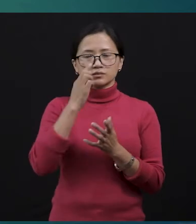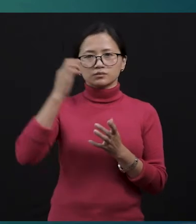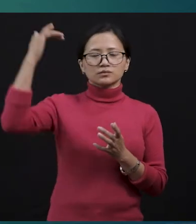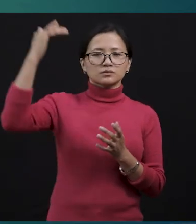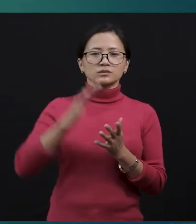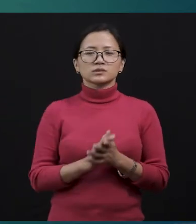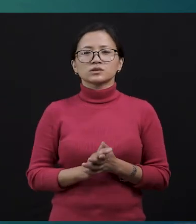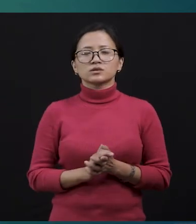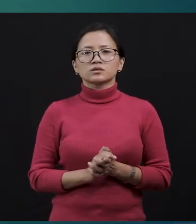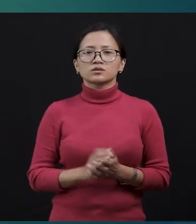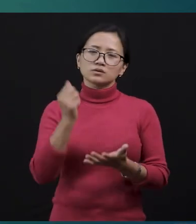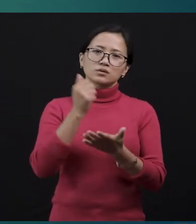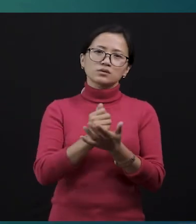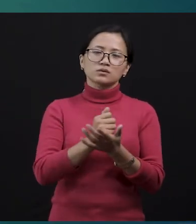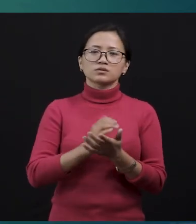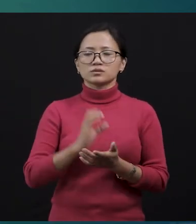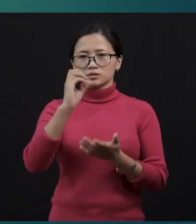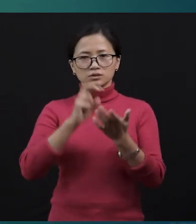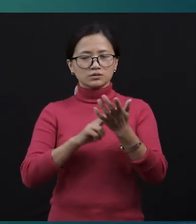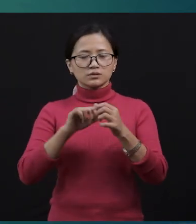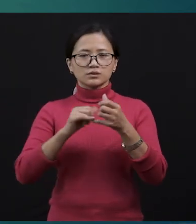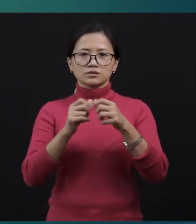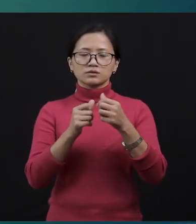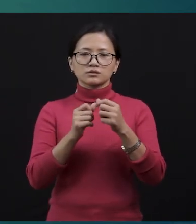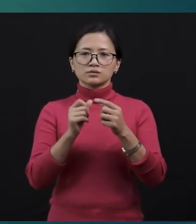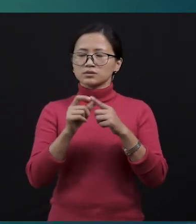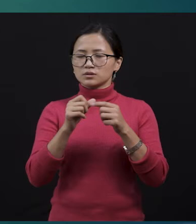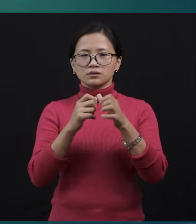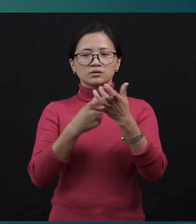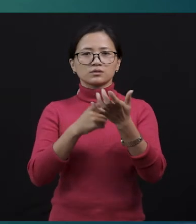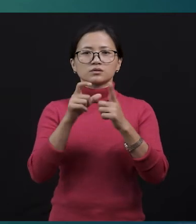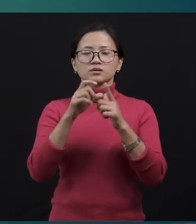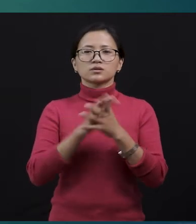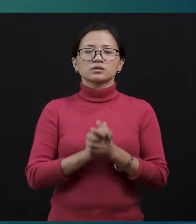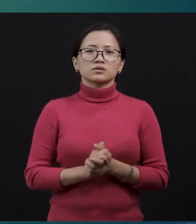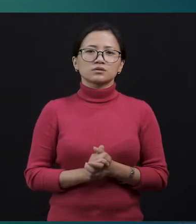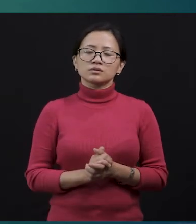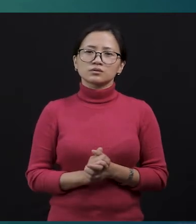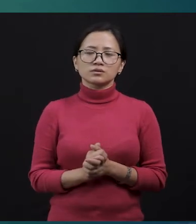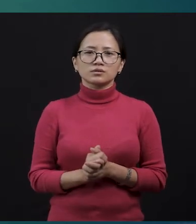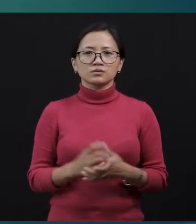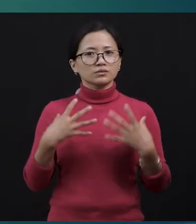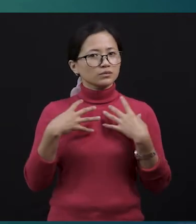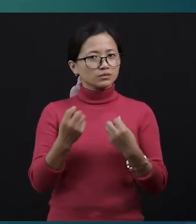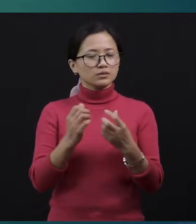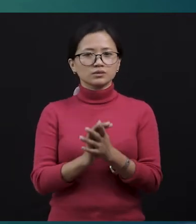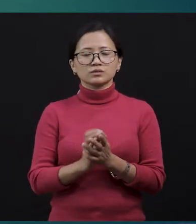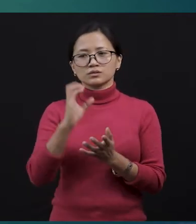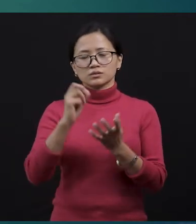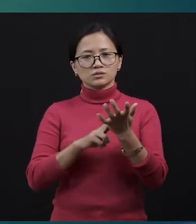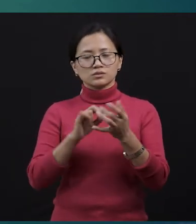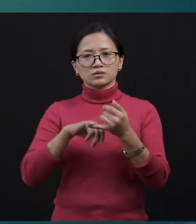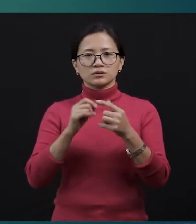the determination. She should be considered a hero. And as expected, we consider her